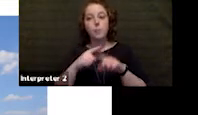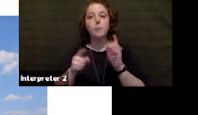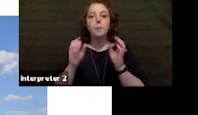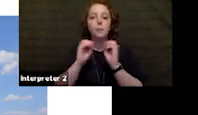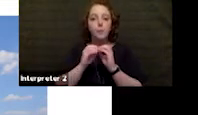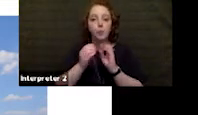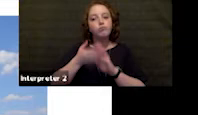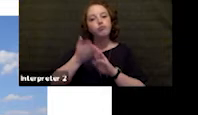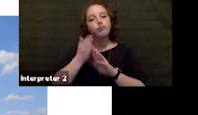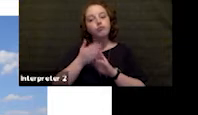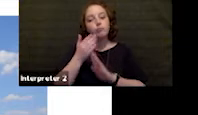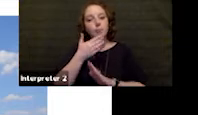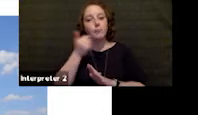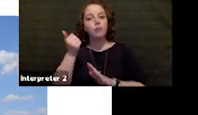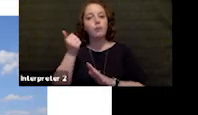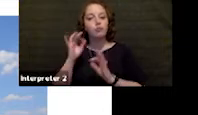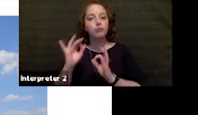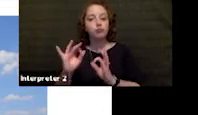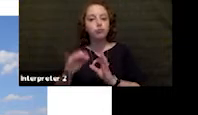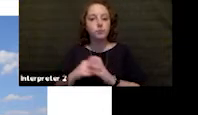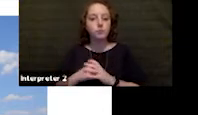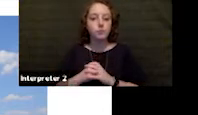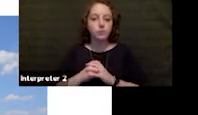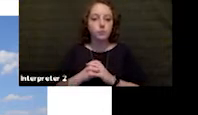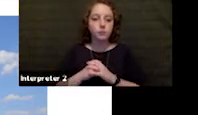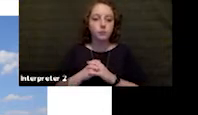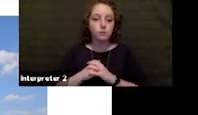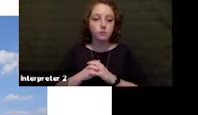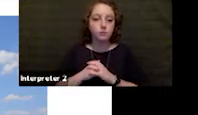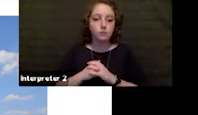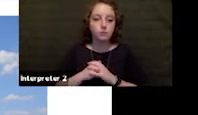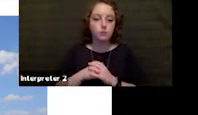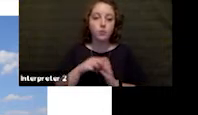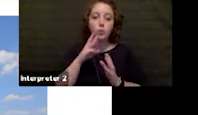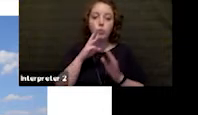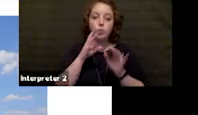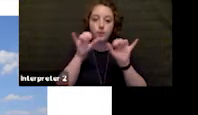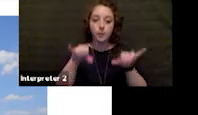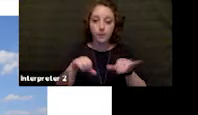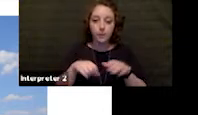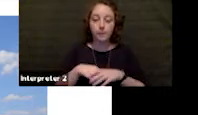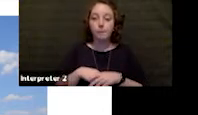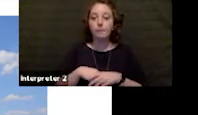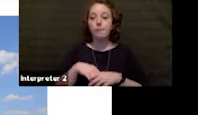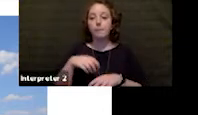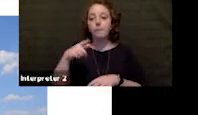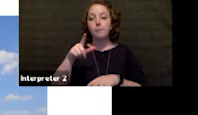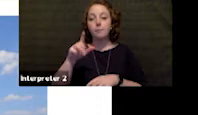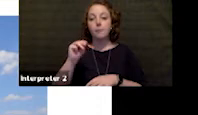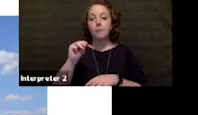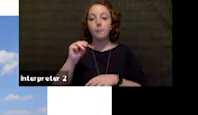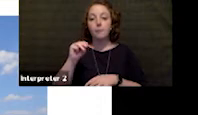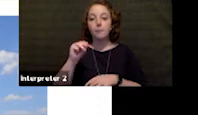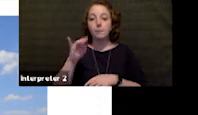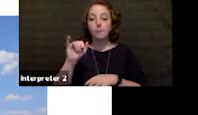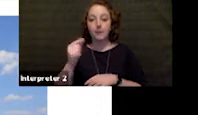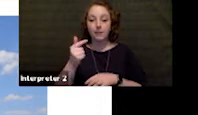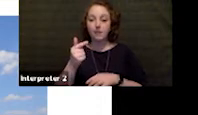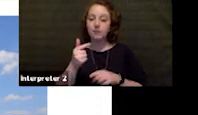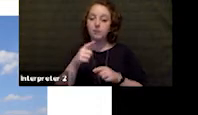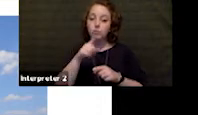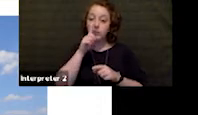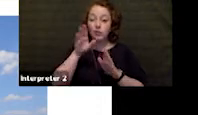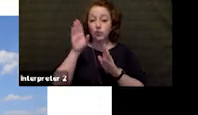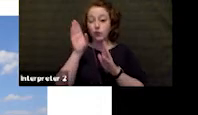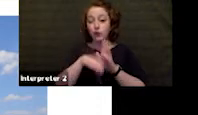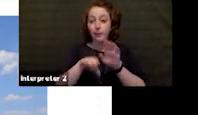such as a chilled water system. Plumbing systems, not going with the super cheap pipe, but going with